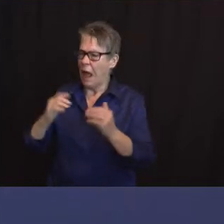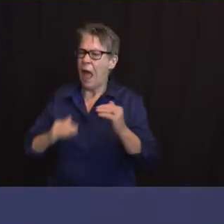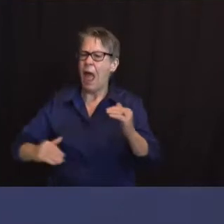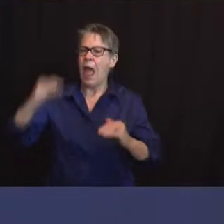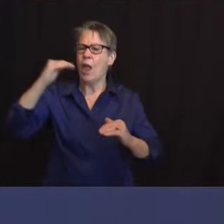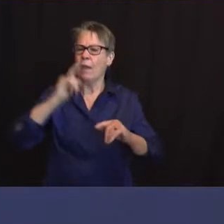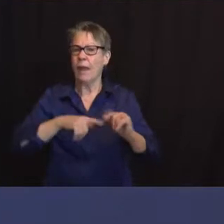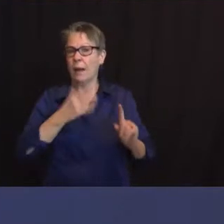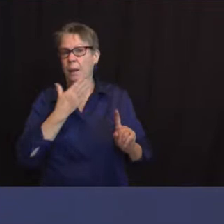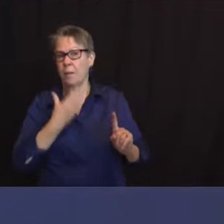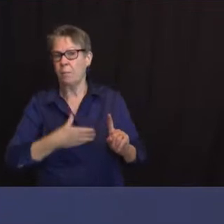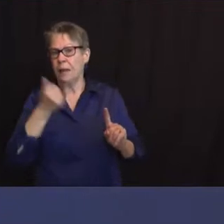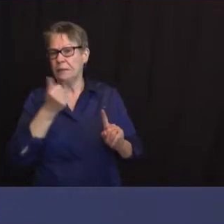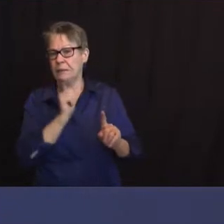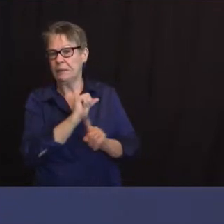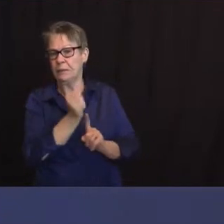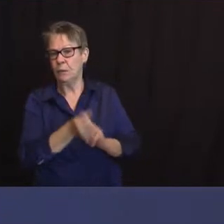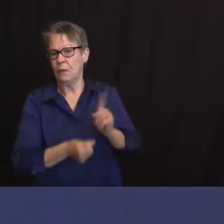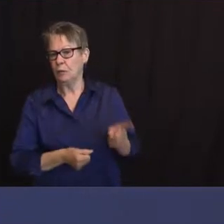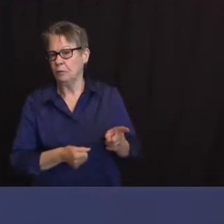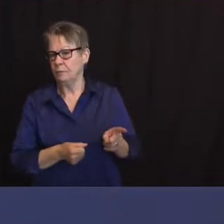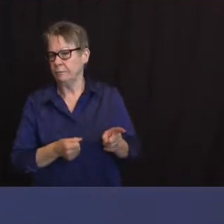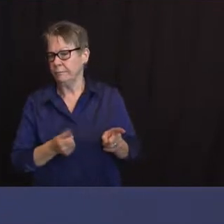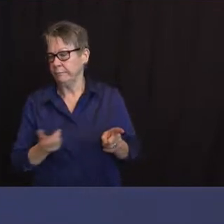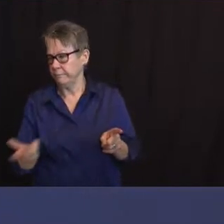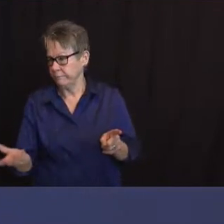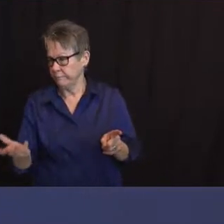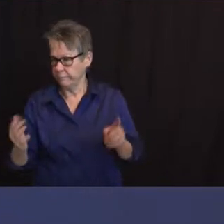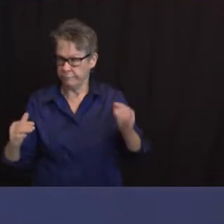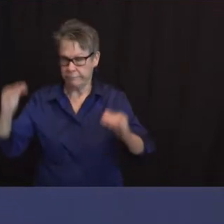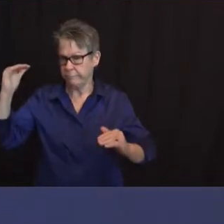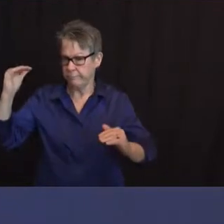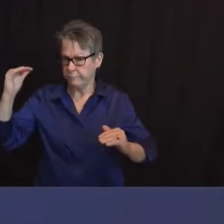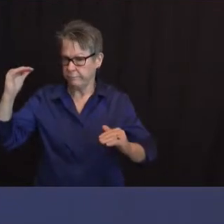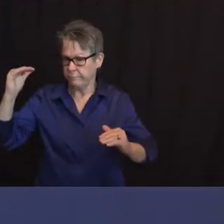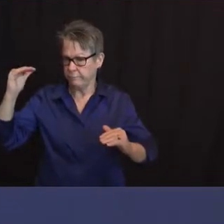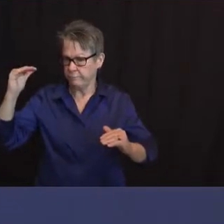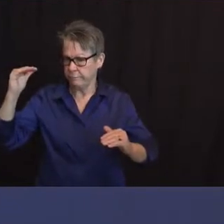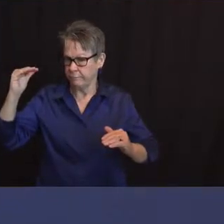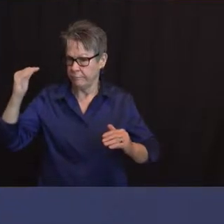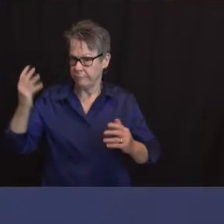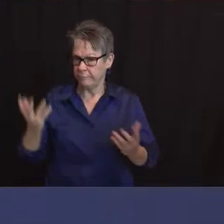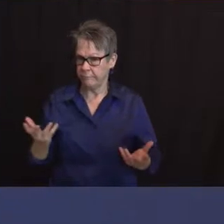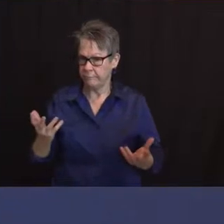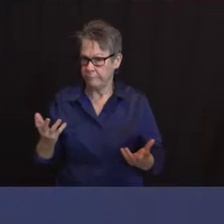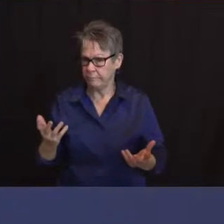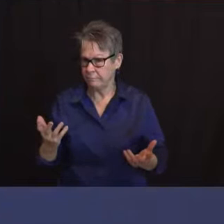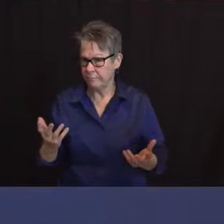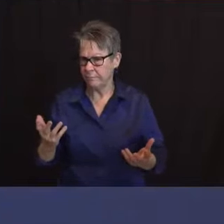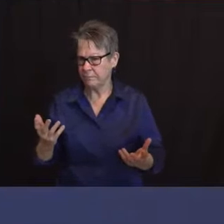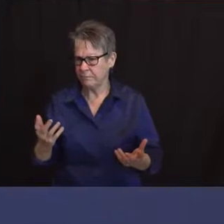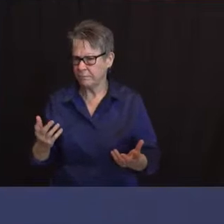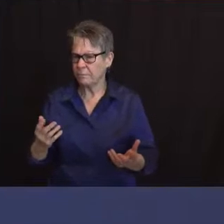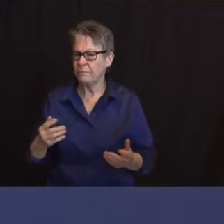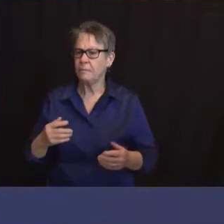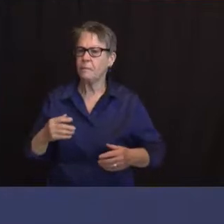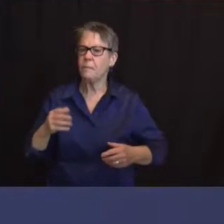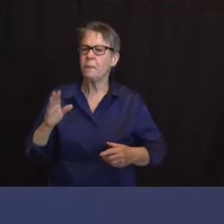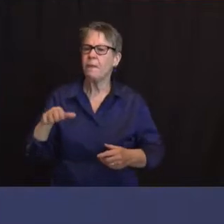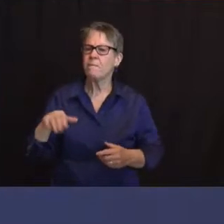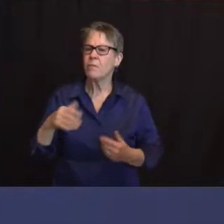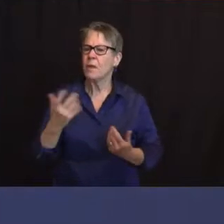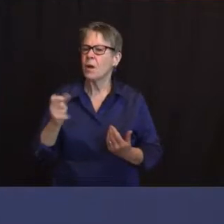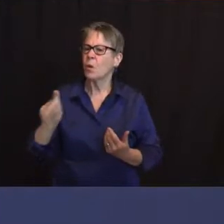to deploy? And given the lengthy timelines to get them up and running, why did the state purchase new vehicles rather than partnering with hospitals or